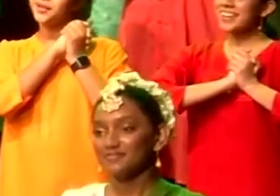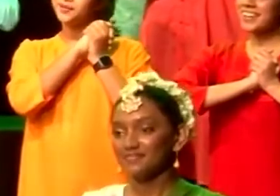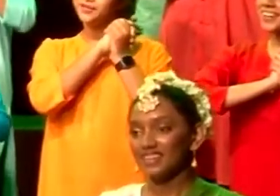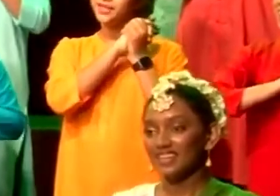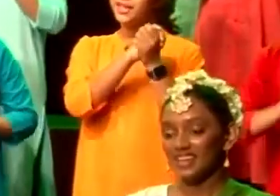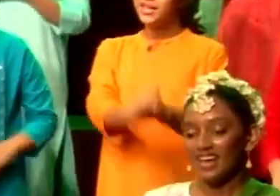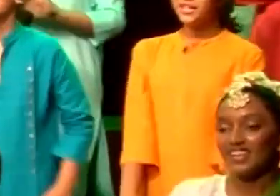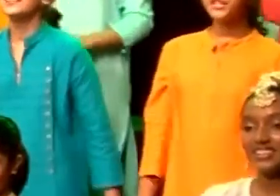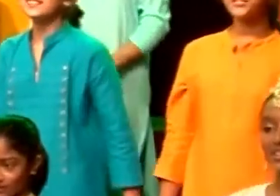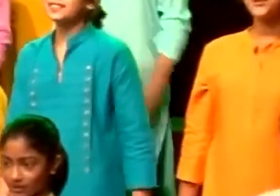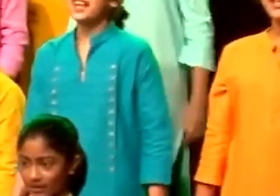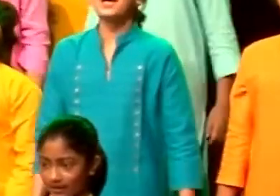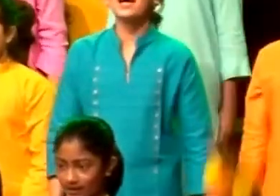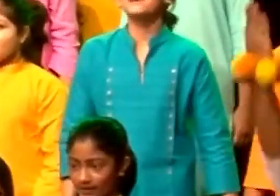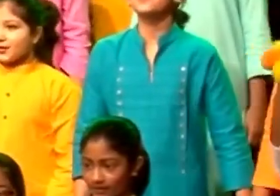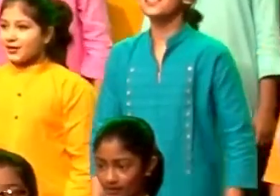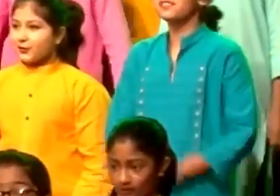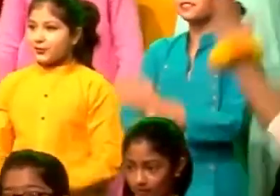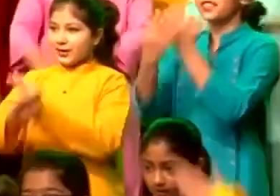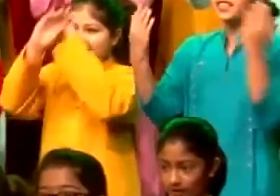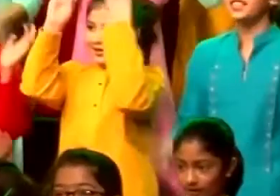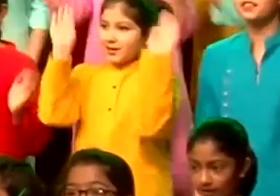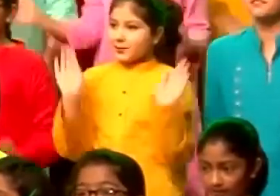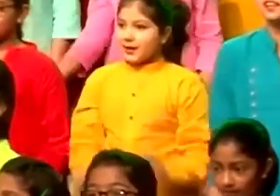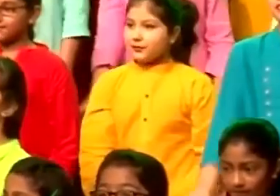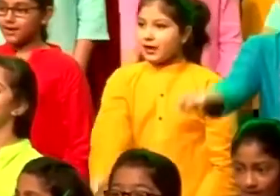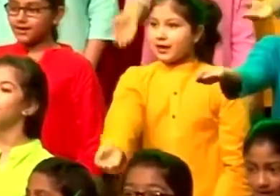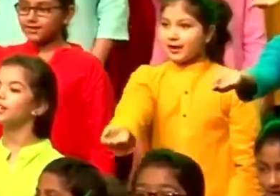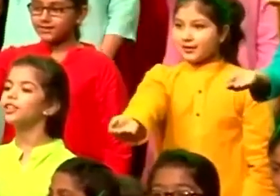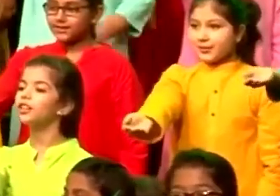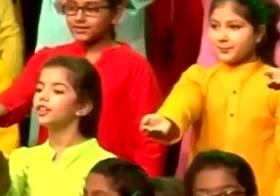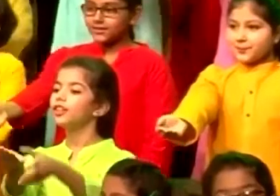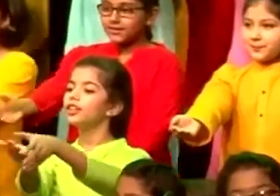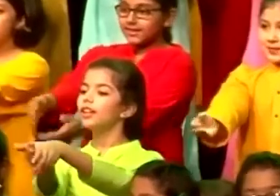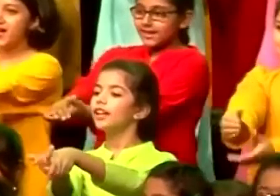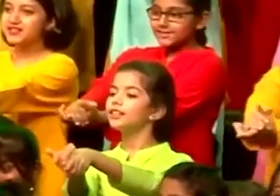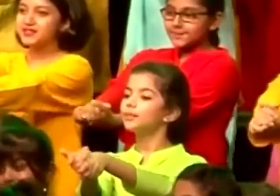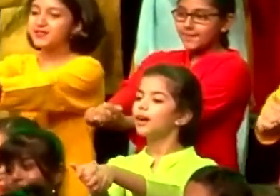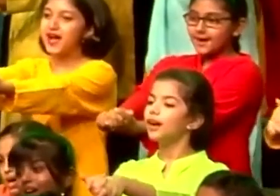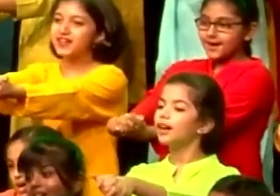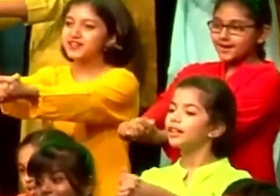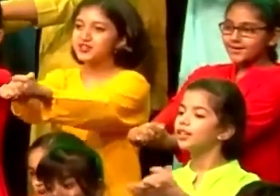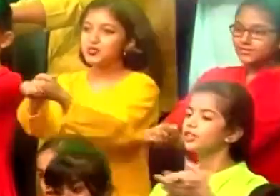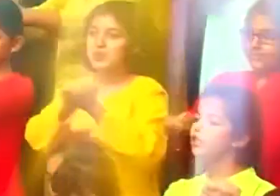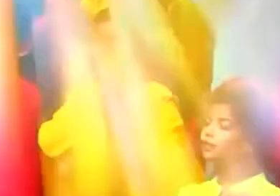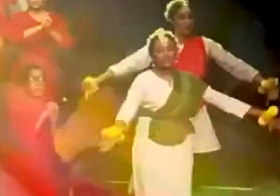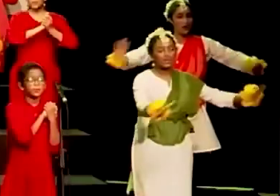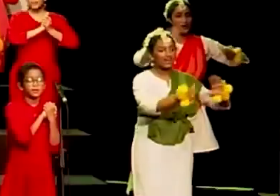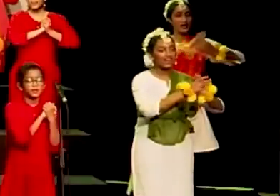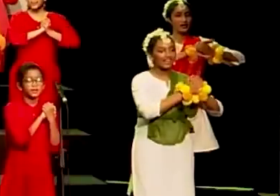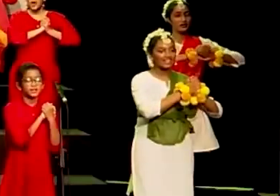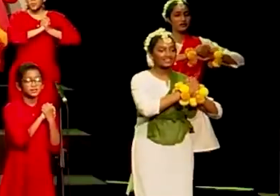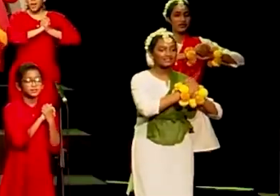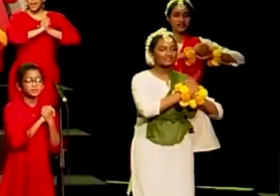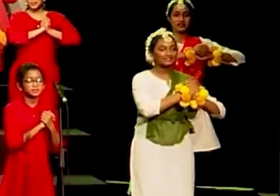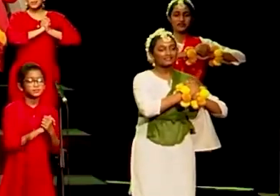away. Into that heaven of freedom, my Father, let my country